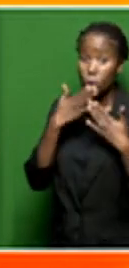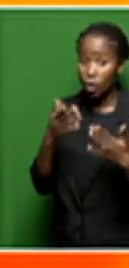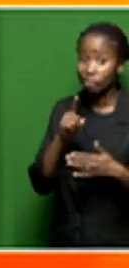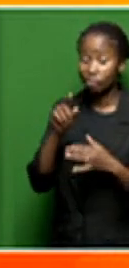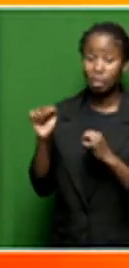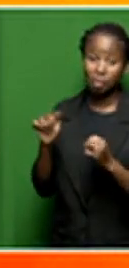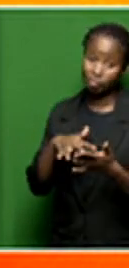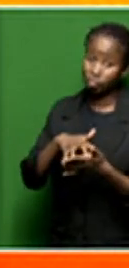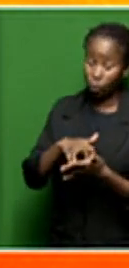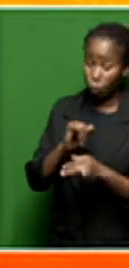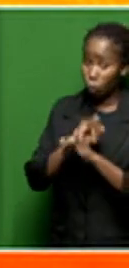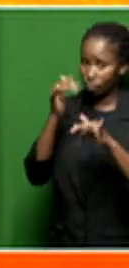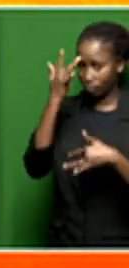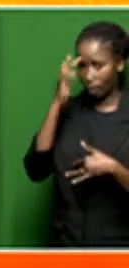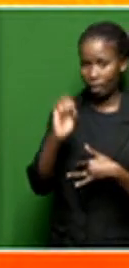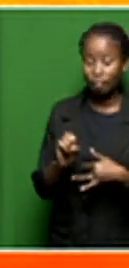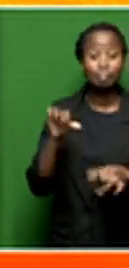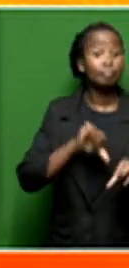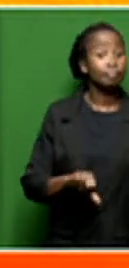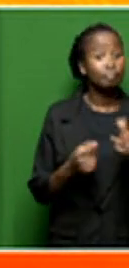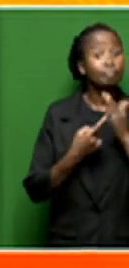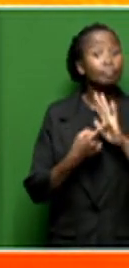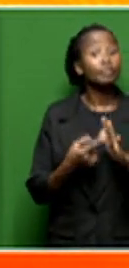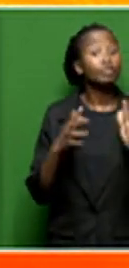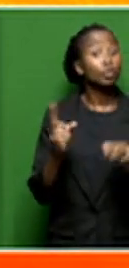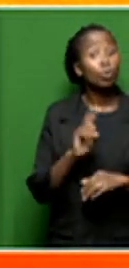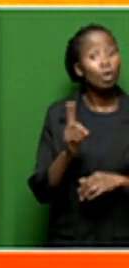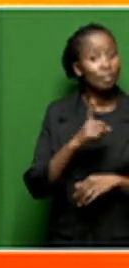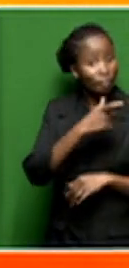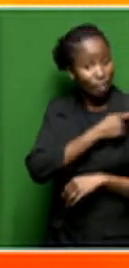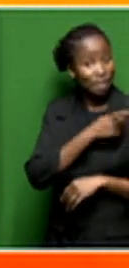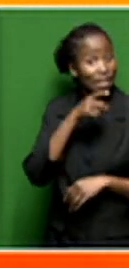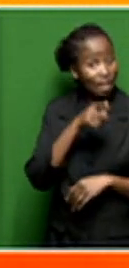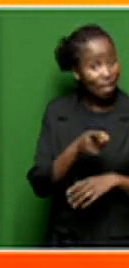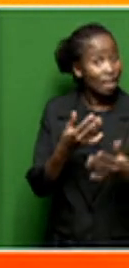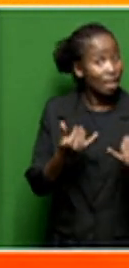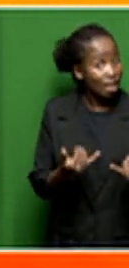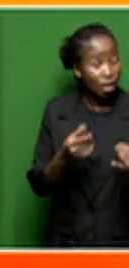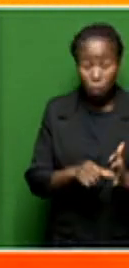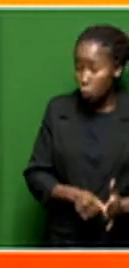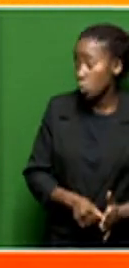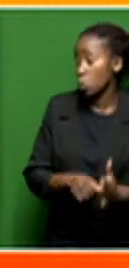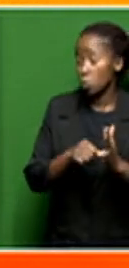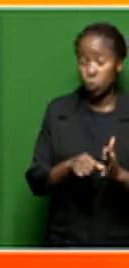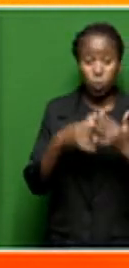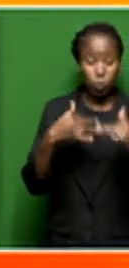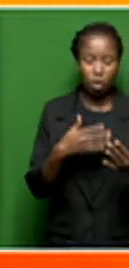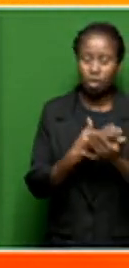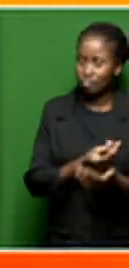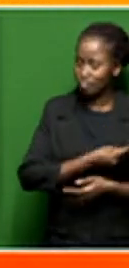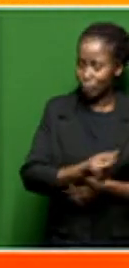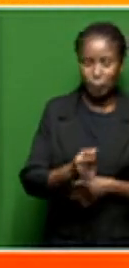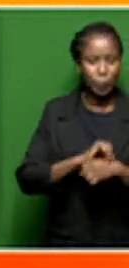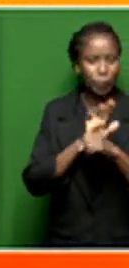to infection. Scientific research has shown that vaccines are currently the most potent weapon we have to fight this pandemic.